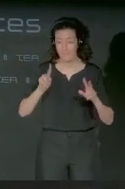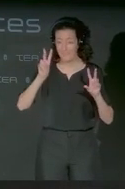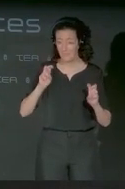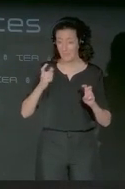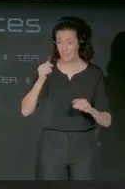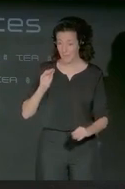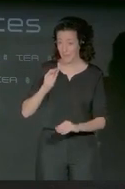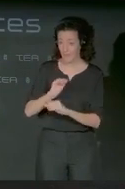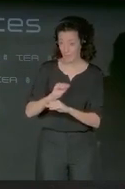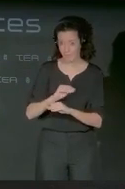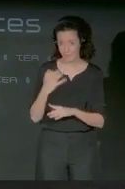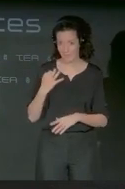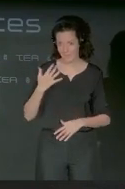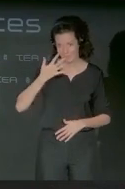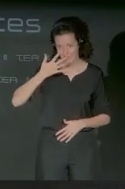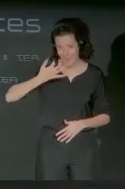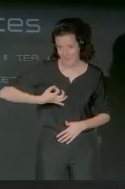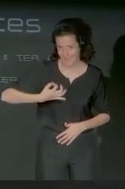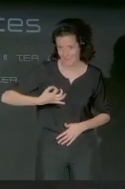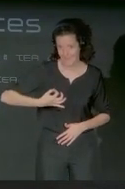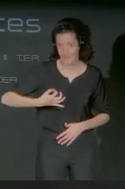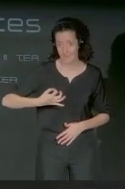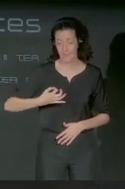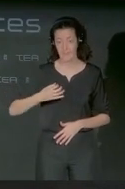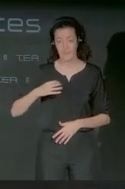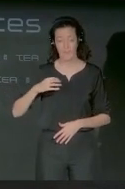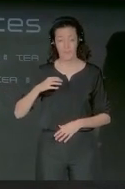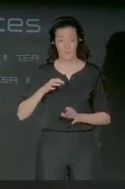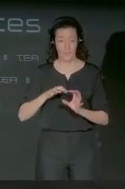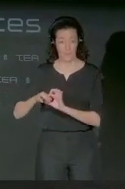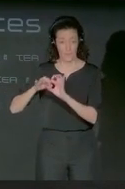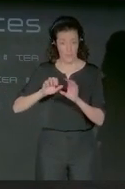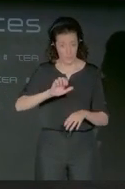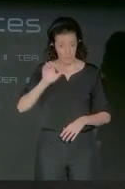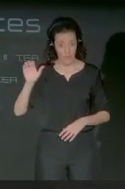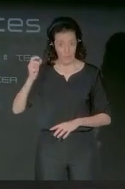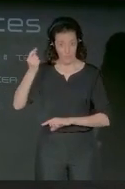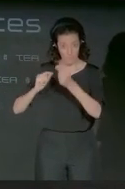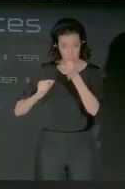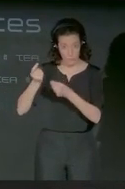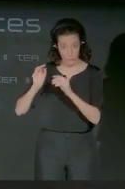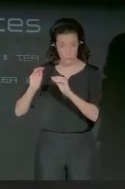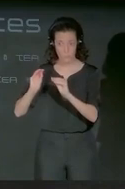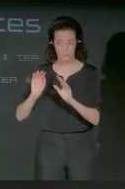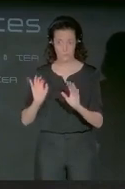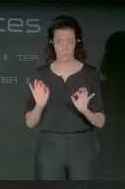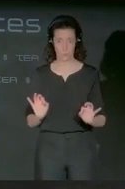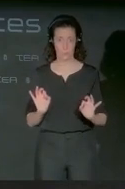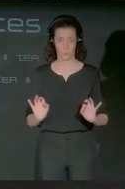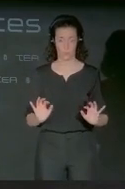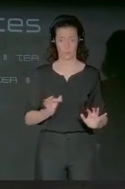very tight. And I just want to say a word of caution on that, if I may. The